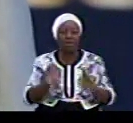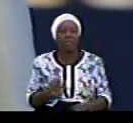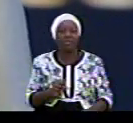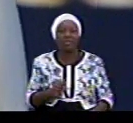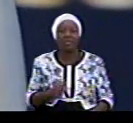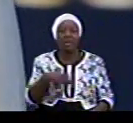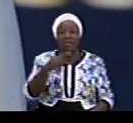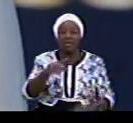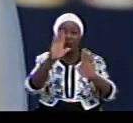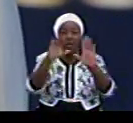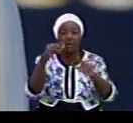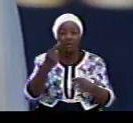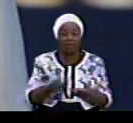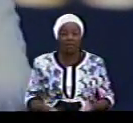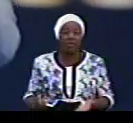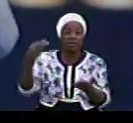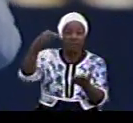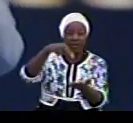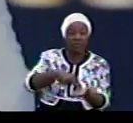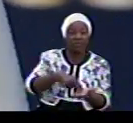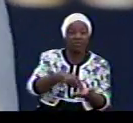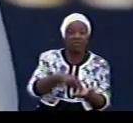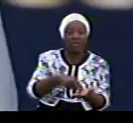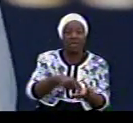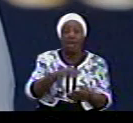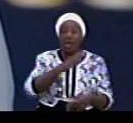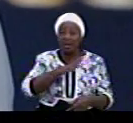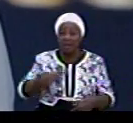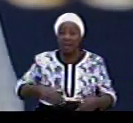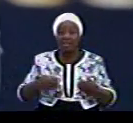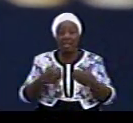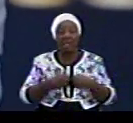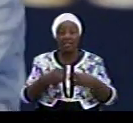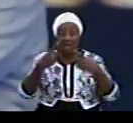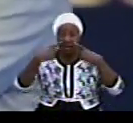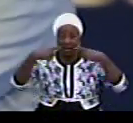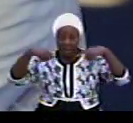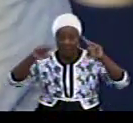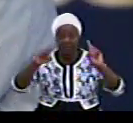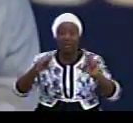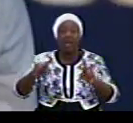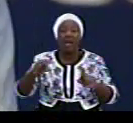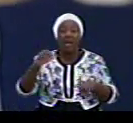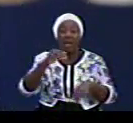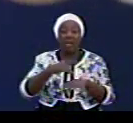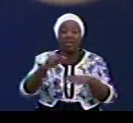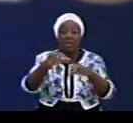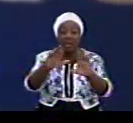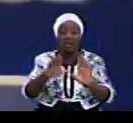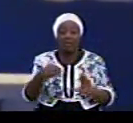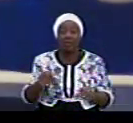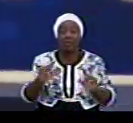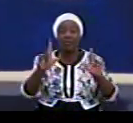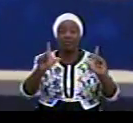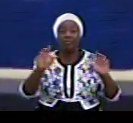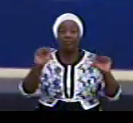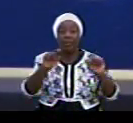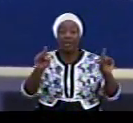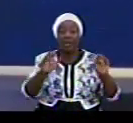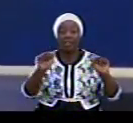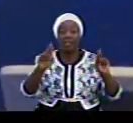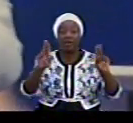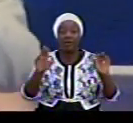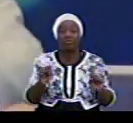the resurrection. Christ had announced at the grave of Lazarus, I am